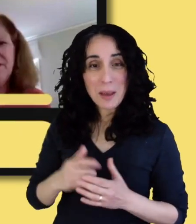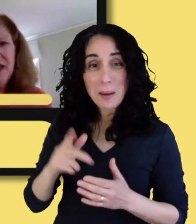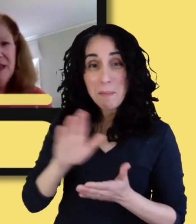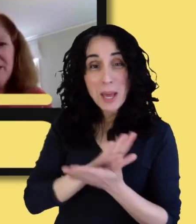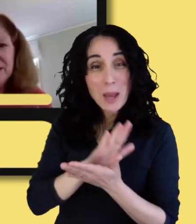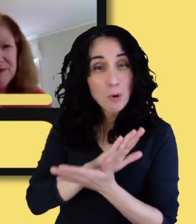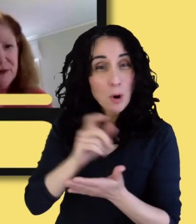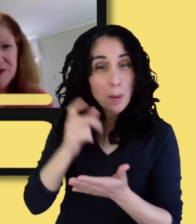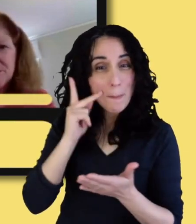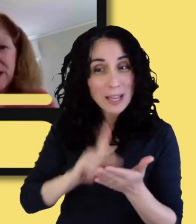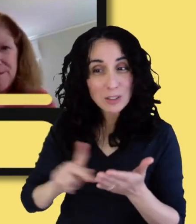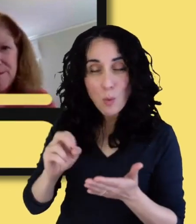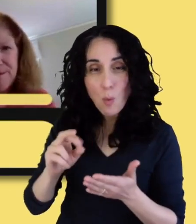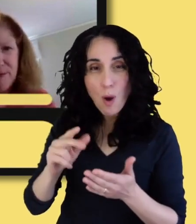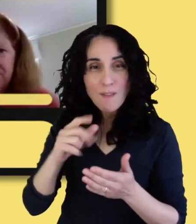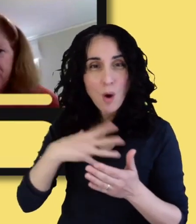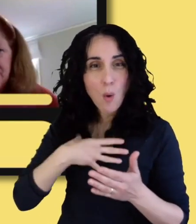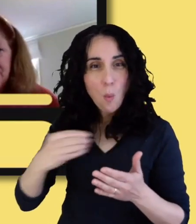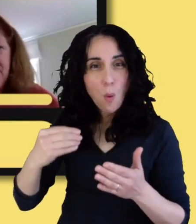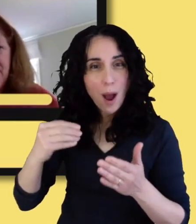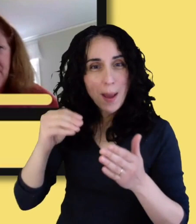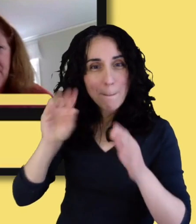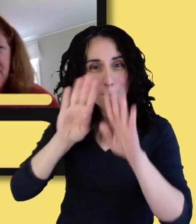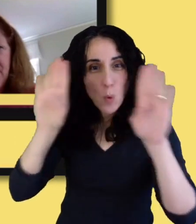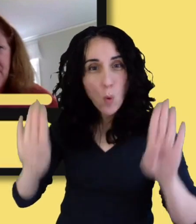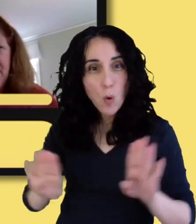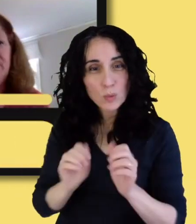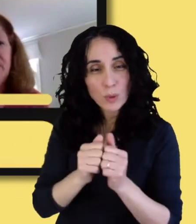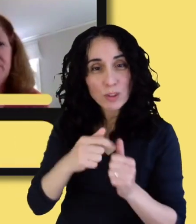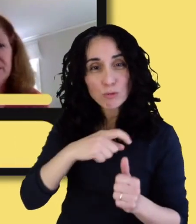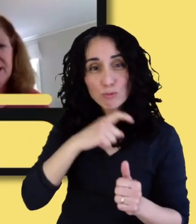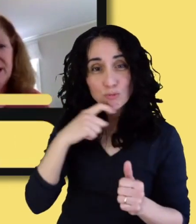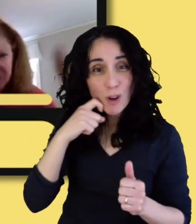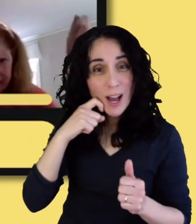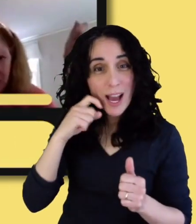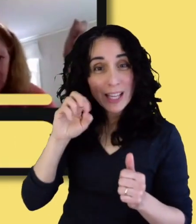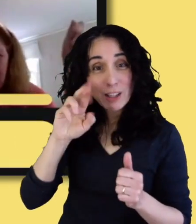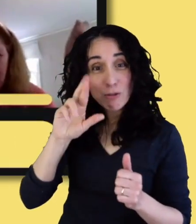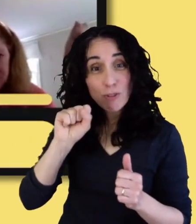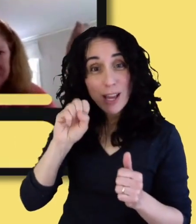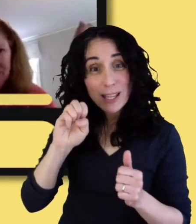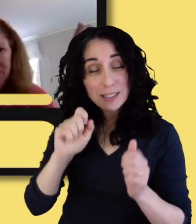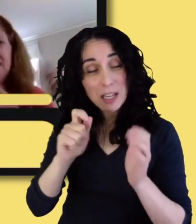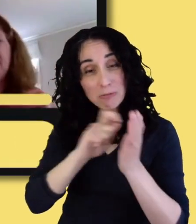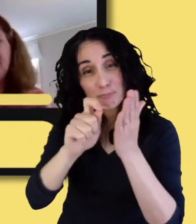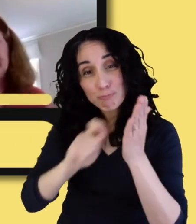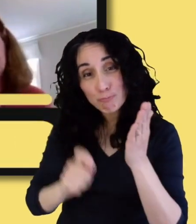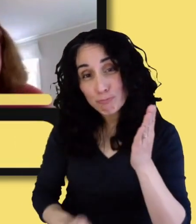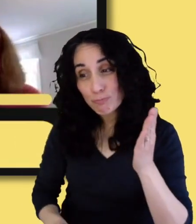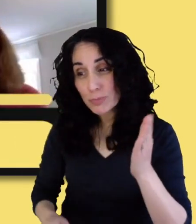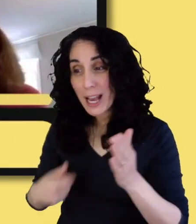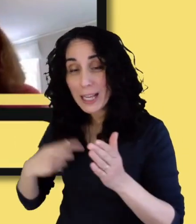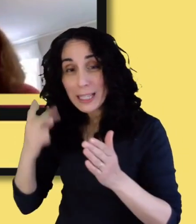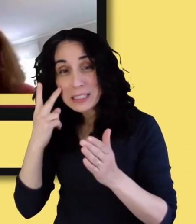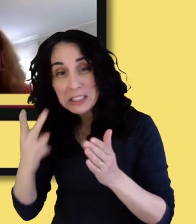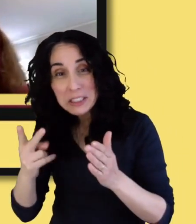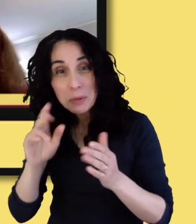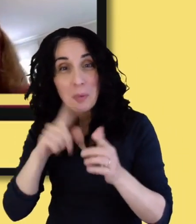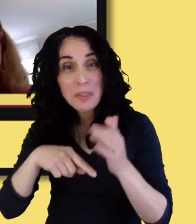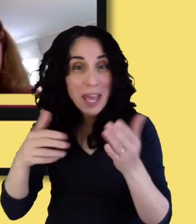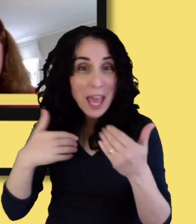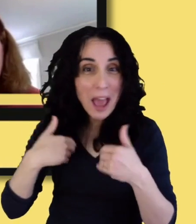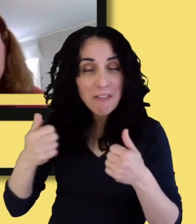of them the parents have purchased whiteboards for them with dry erase so that we can work together and they can hold things up and I can easily see what they